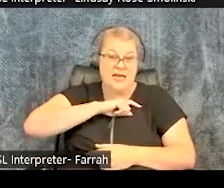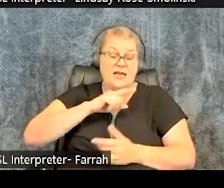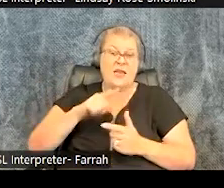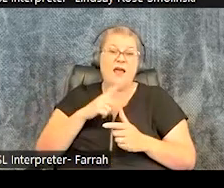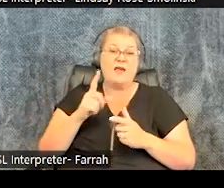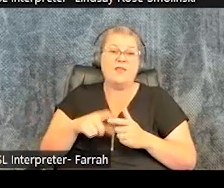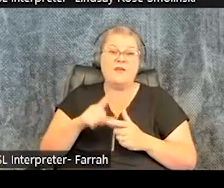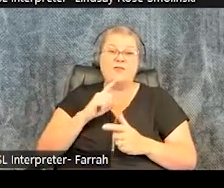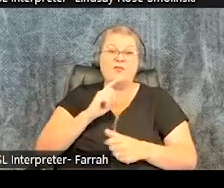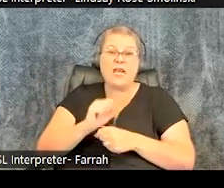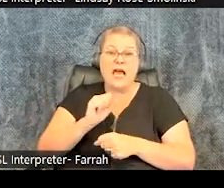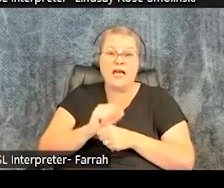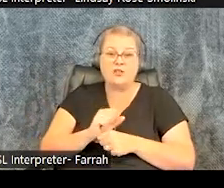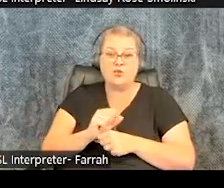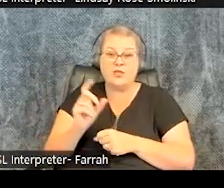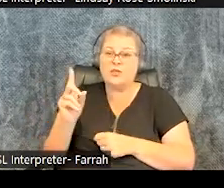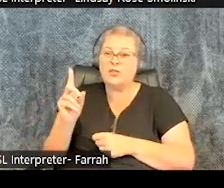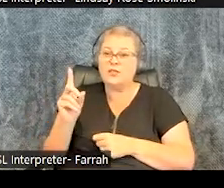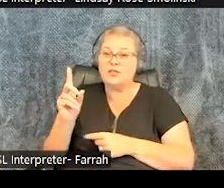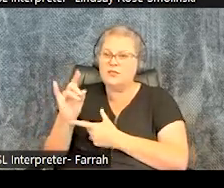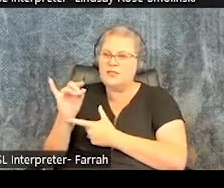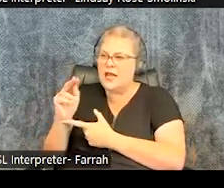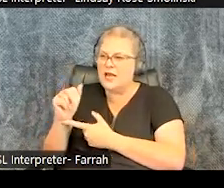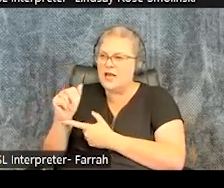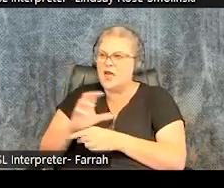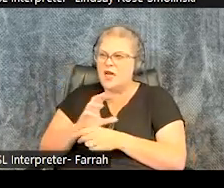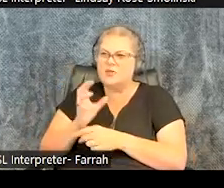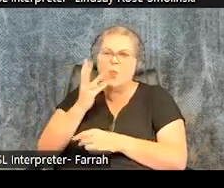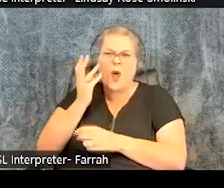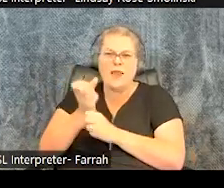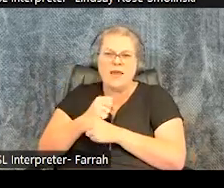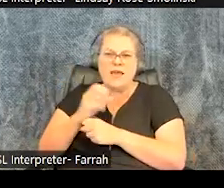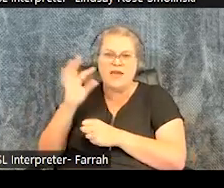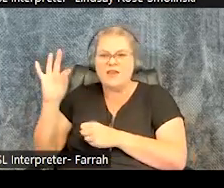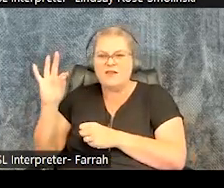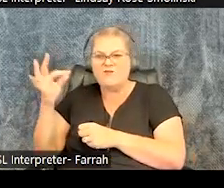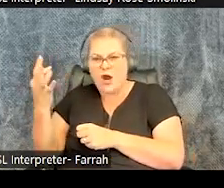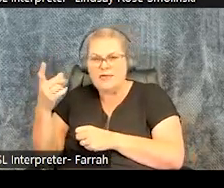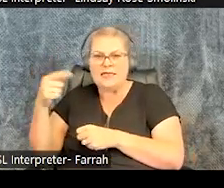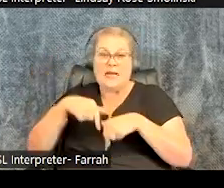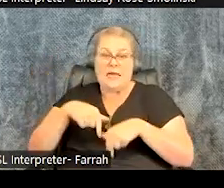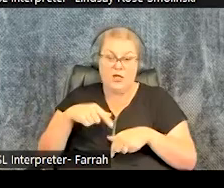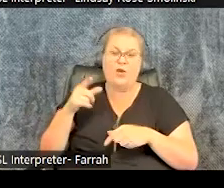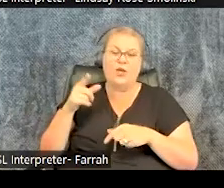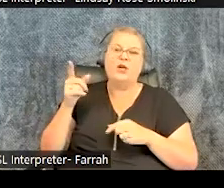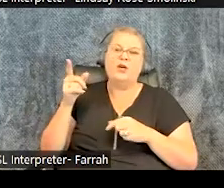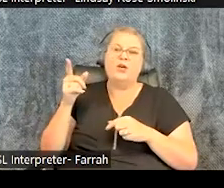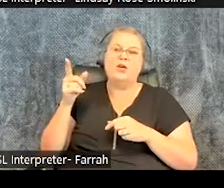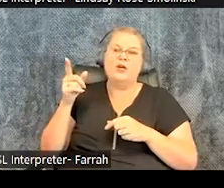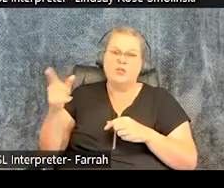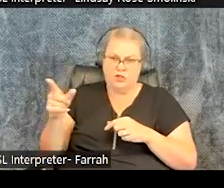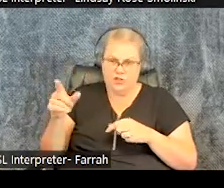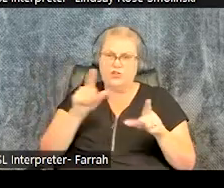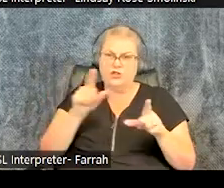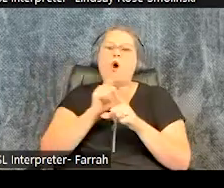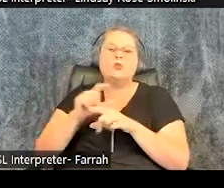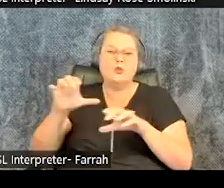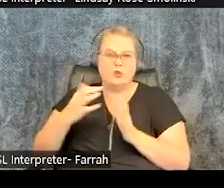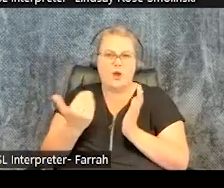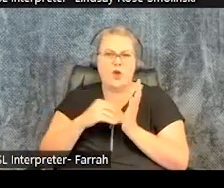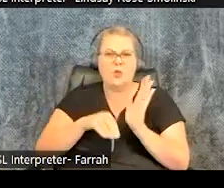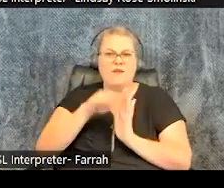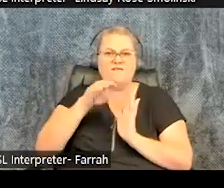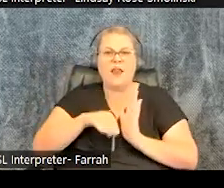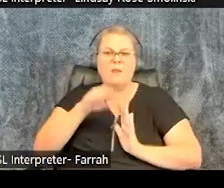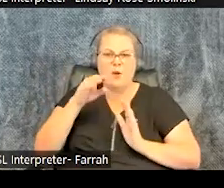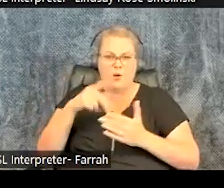Diana Sasis, who does winemaking in France and here. She, with the Porter Protocol, is also doing a refillable wine bottle